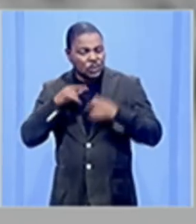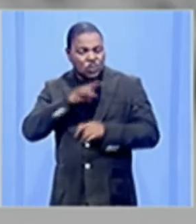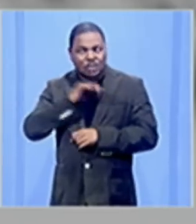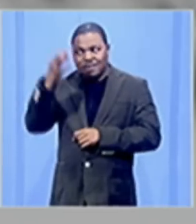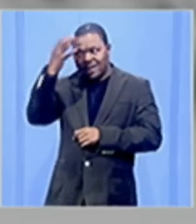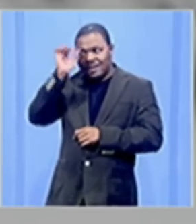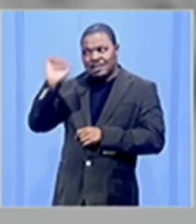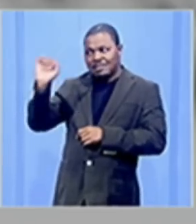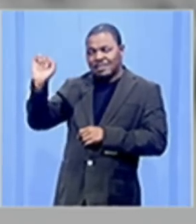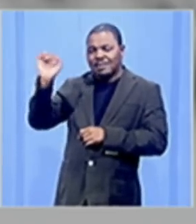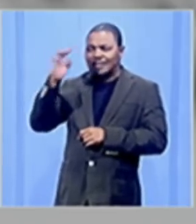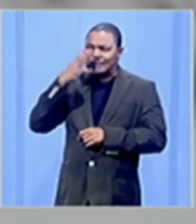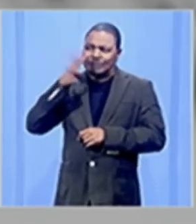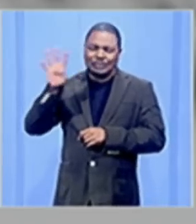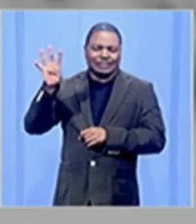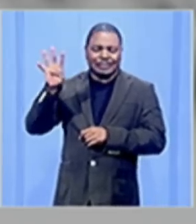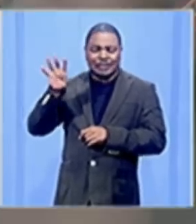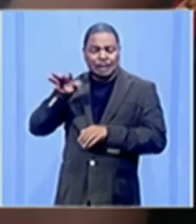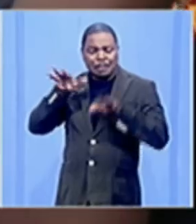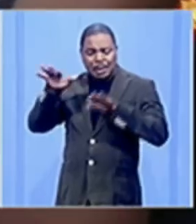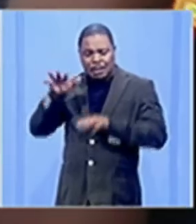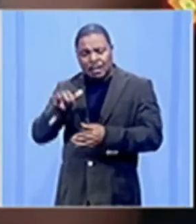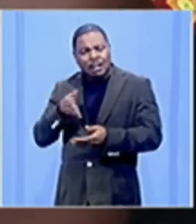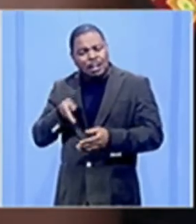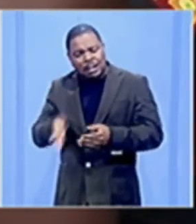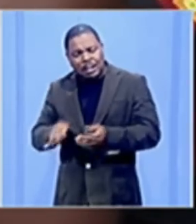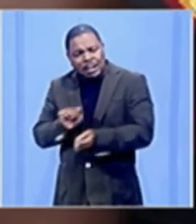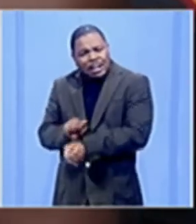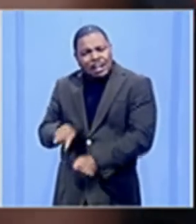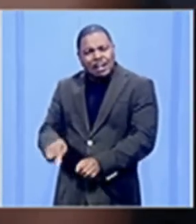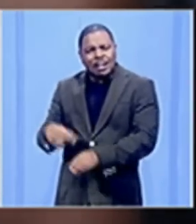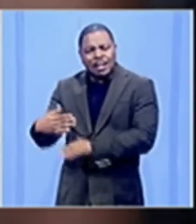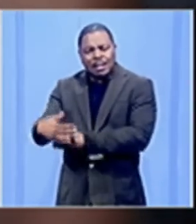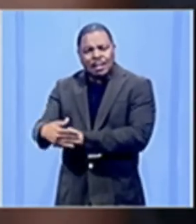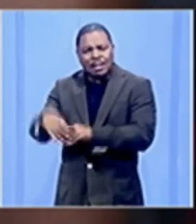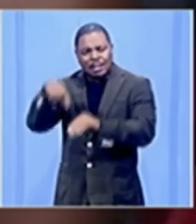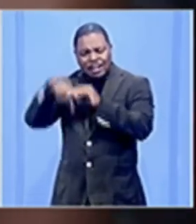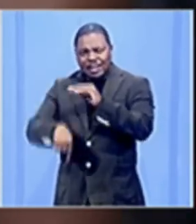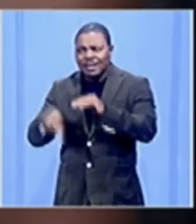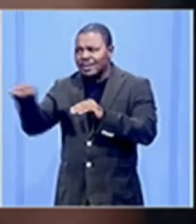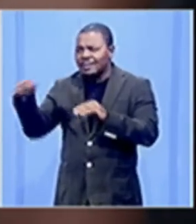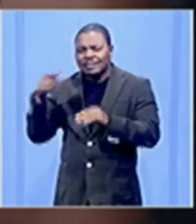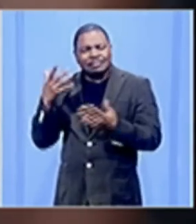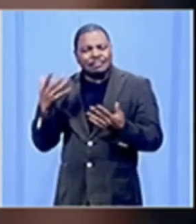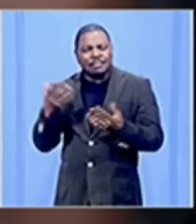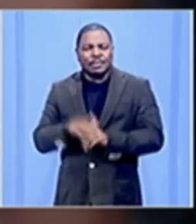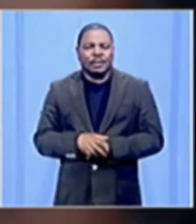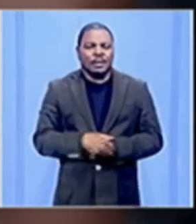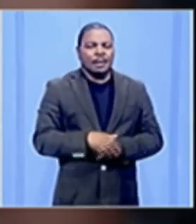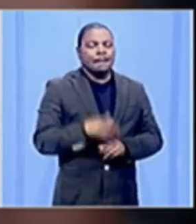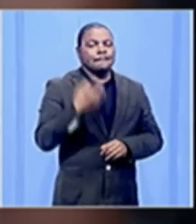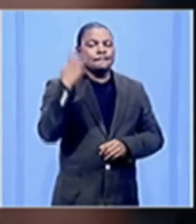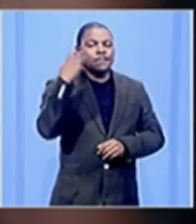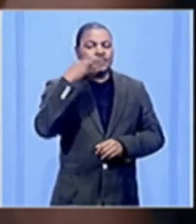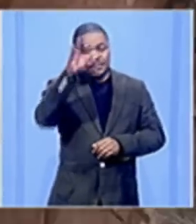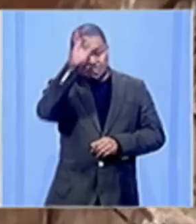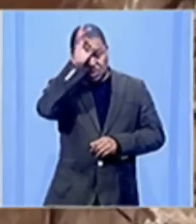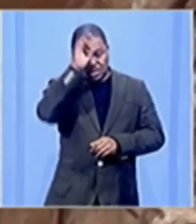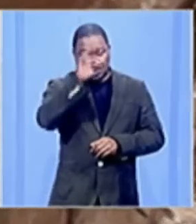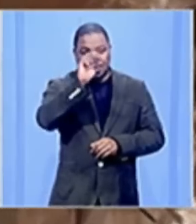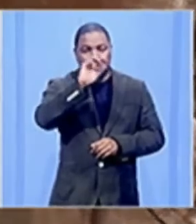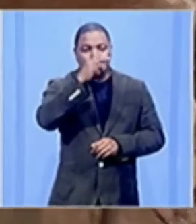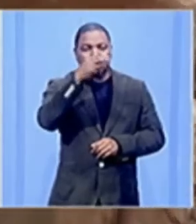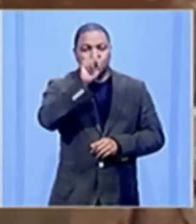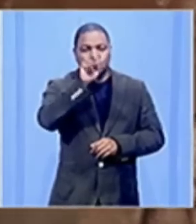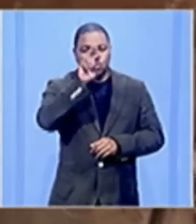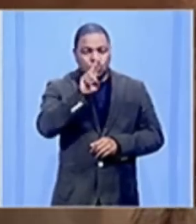government to human beings trapped underground. Tona Sepodisi Senzo Mchunu yo a neng a patilwe ke batlhankela bagolo ba bang ba puso o